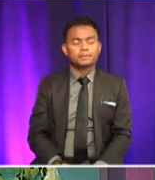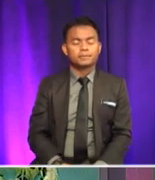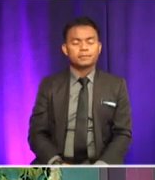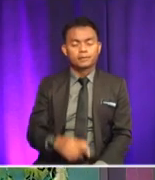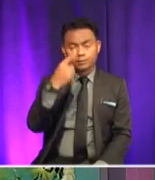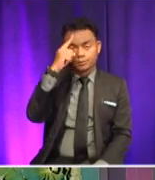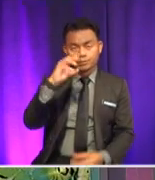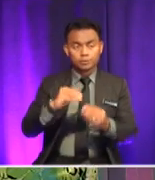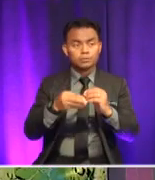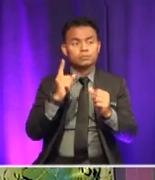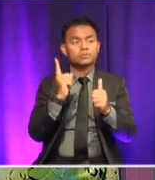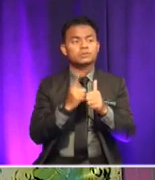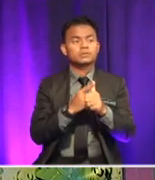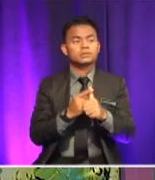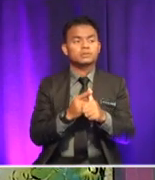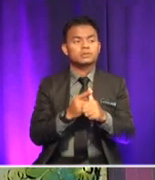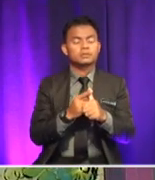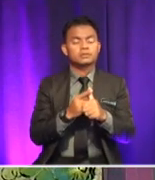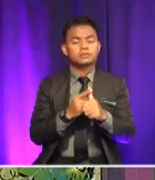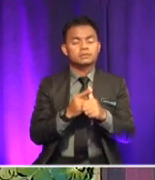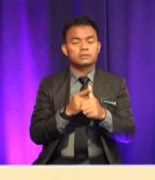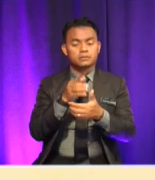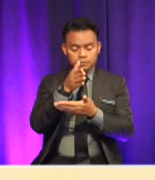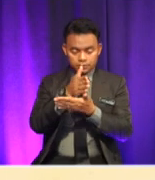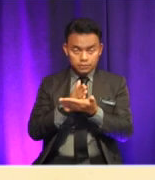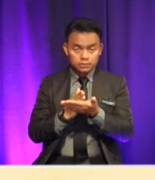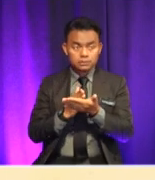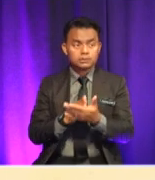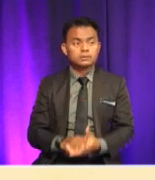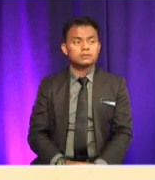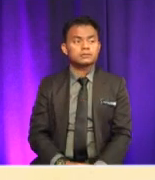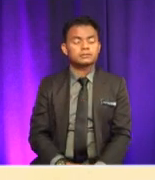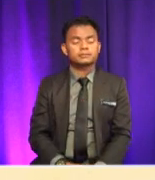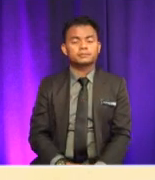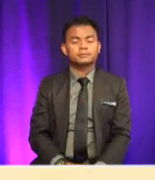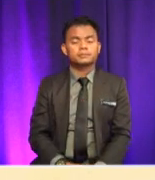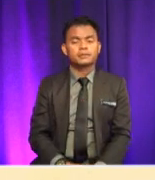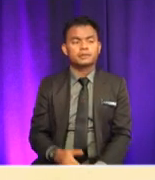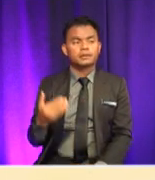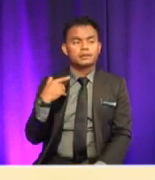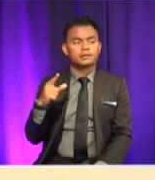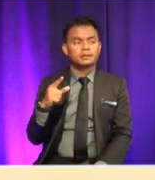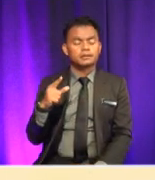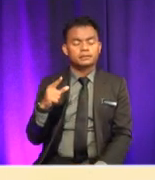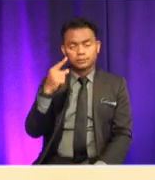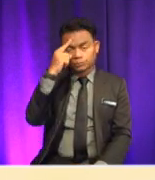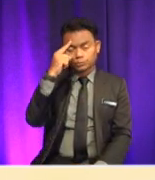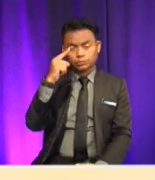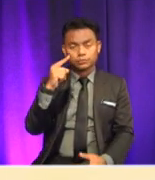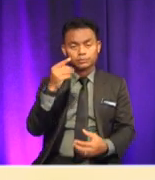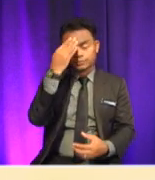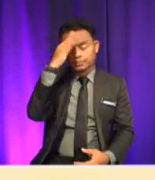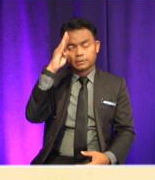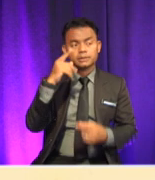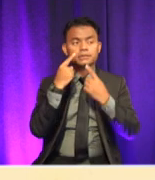is AO1, show in-depth knowledge of literary text supported by textual evidence. So your answer must have textual